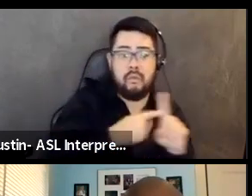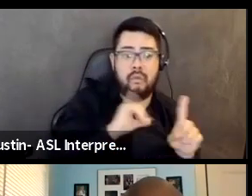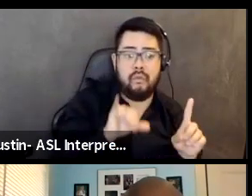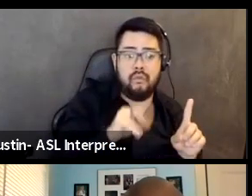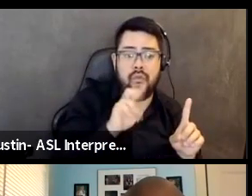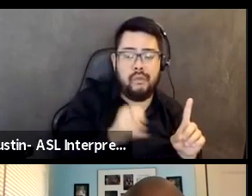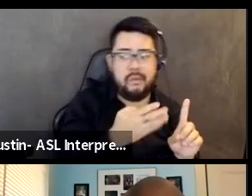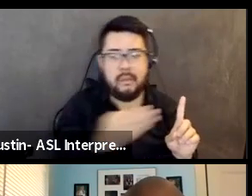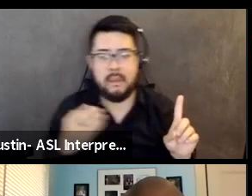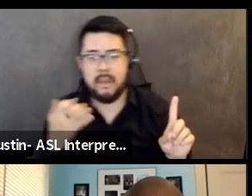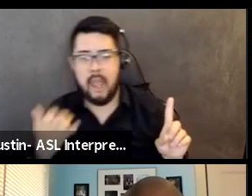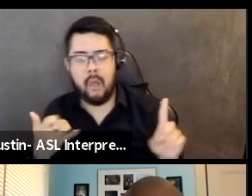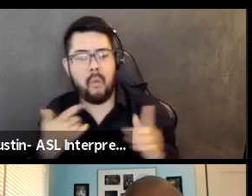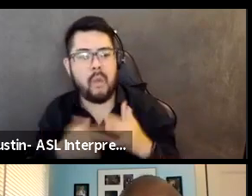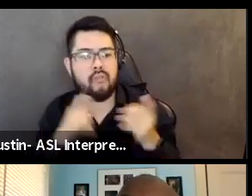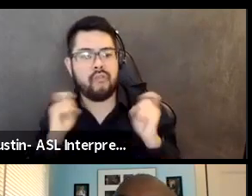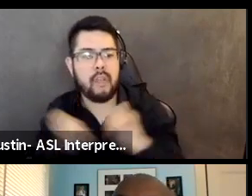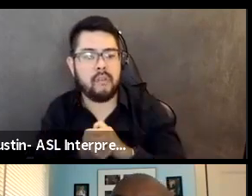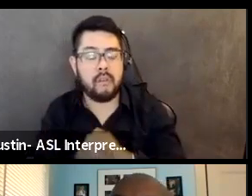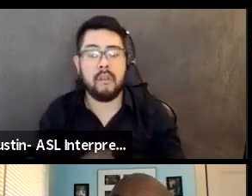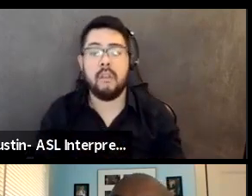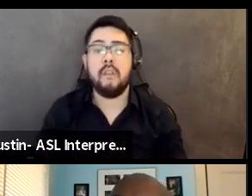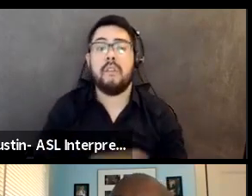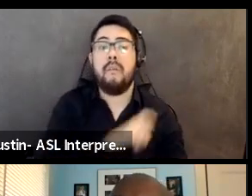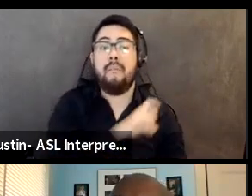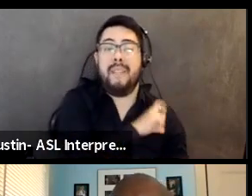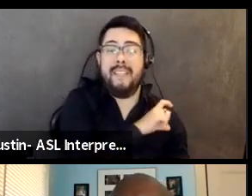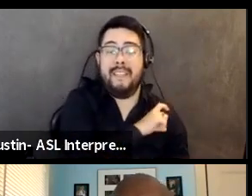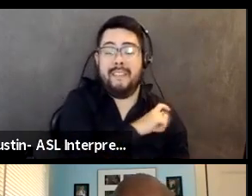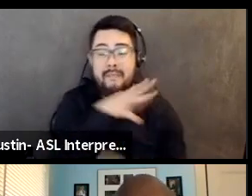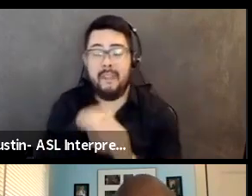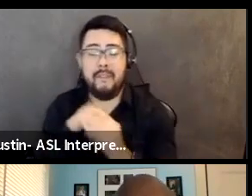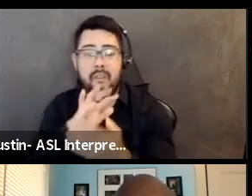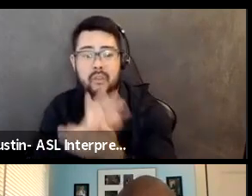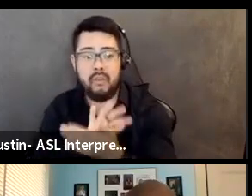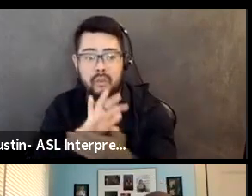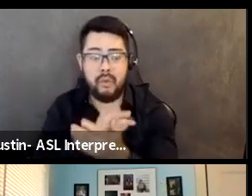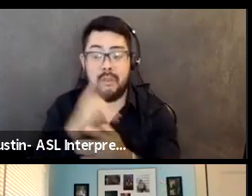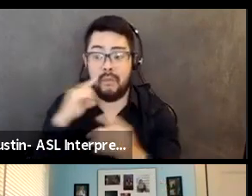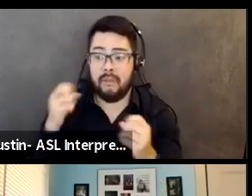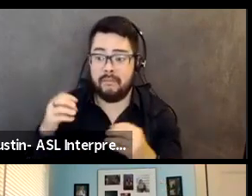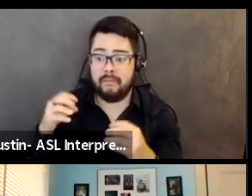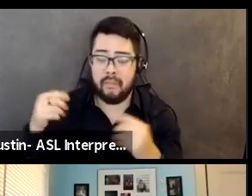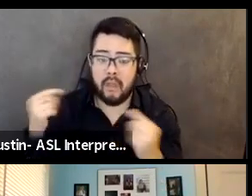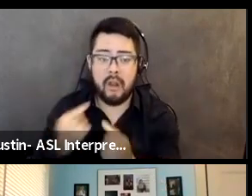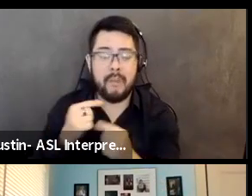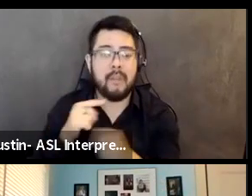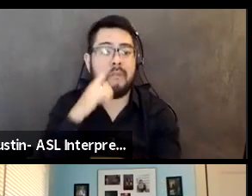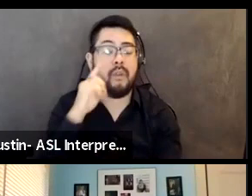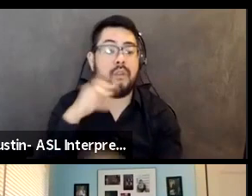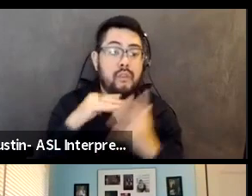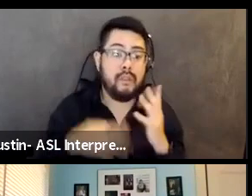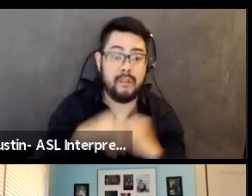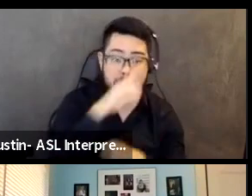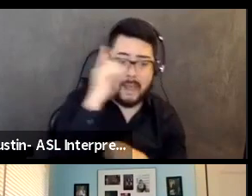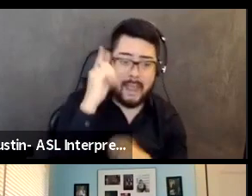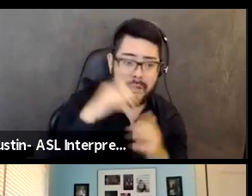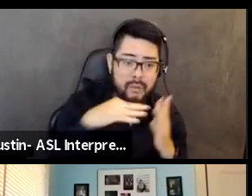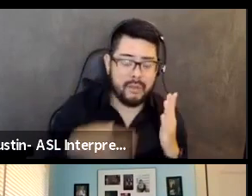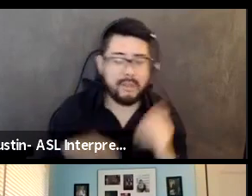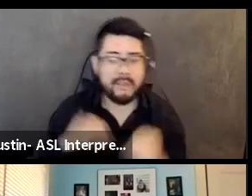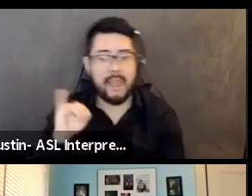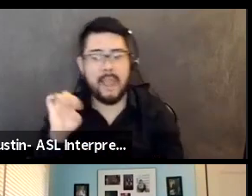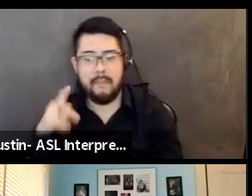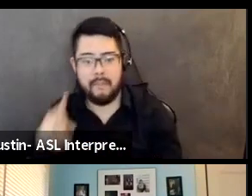research and evidence that police and schools exact harm when students particularly black students particularly students with ieps that hasn't changed since